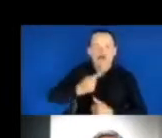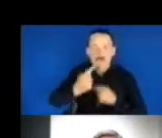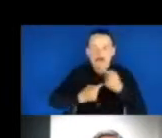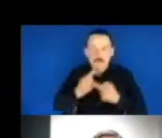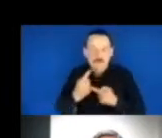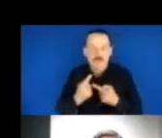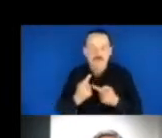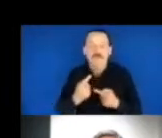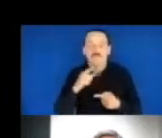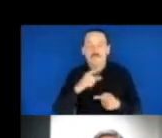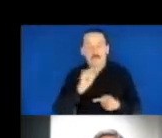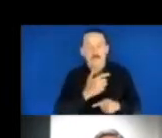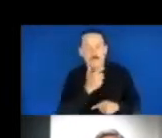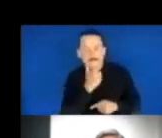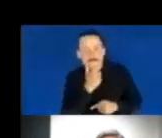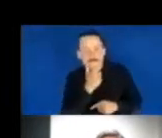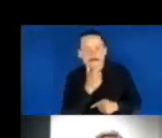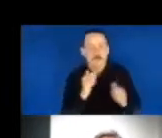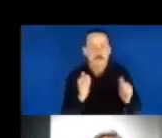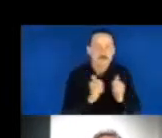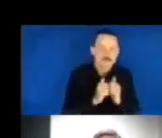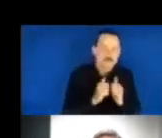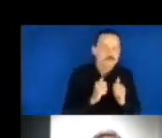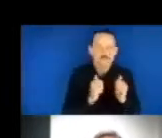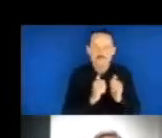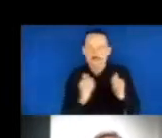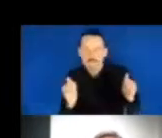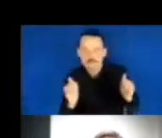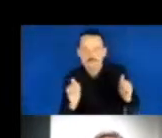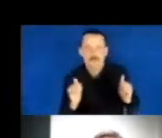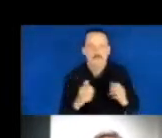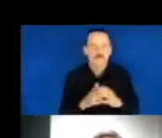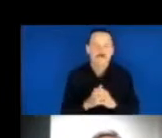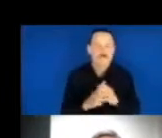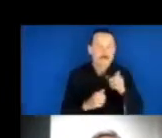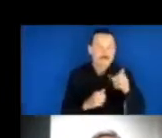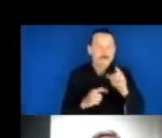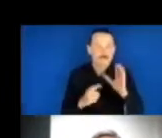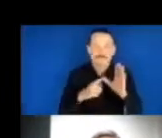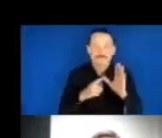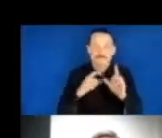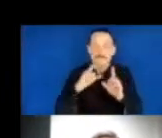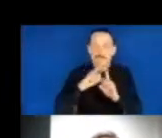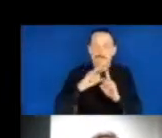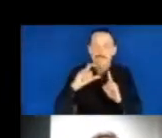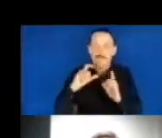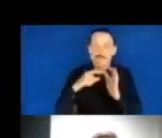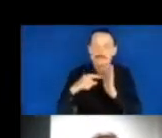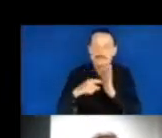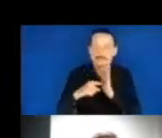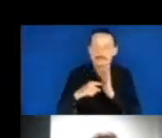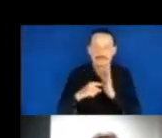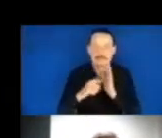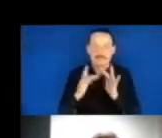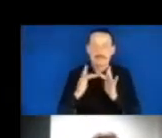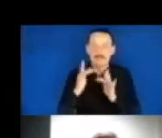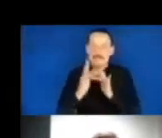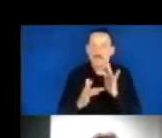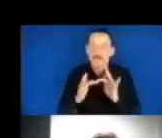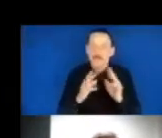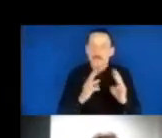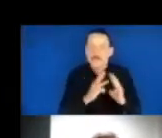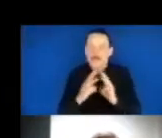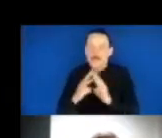So the ADSET website has loads of information. It's a fantastic website, whether you're a student, a parent, whether you're a teacher